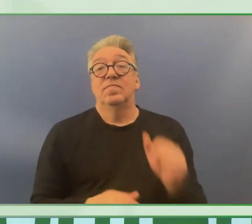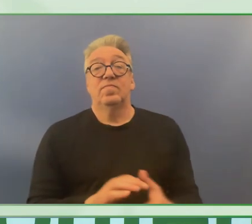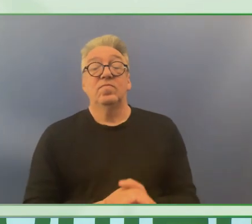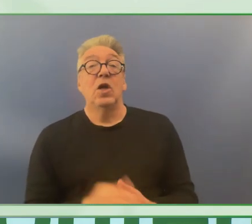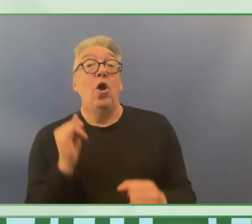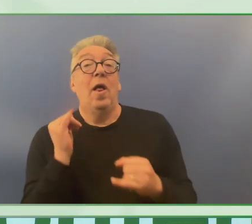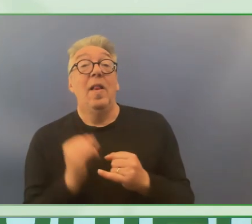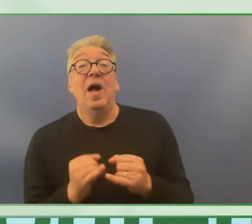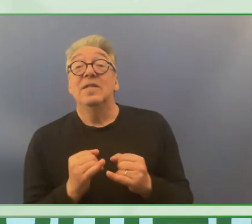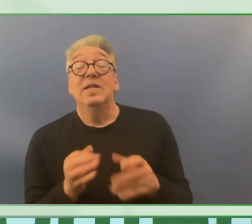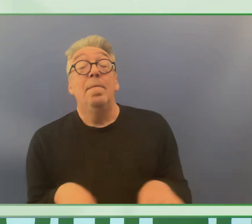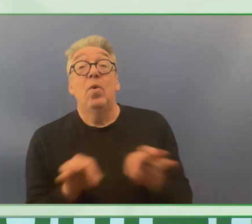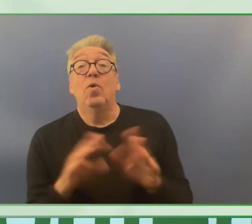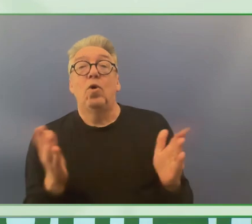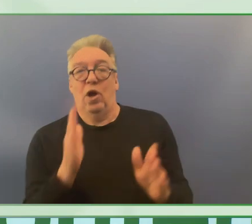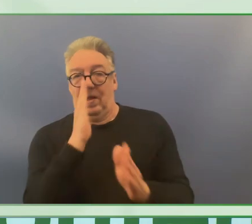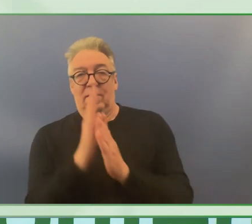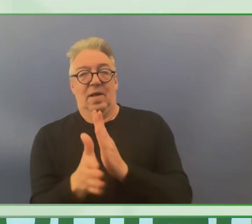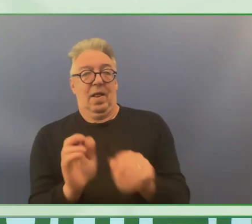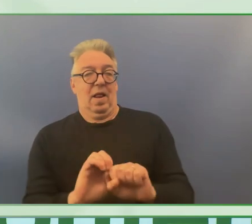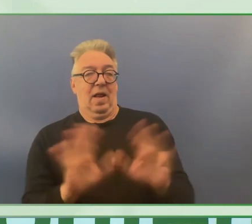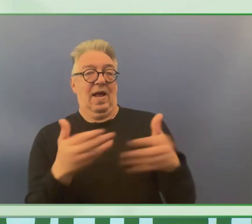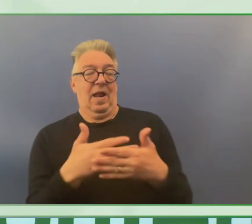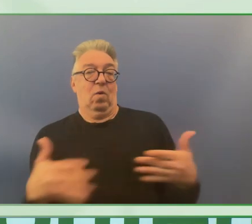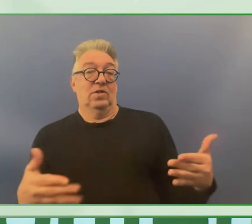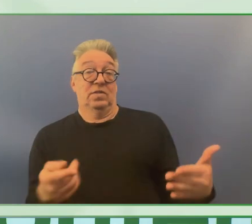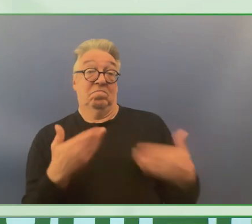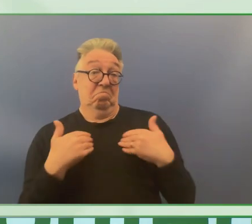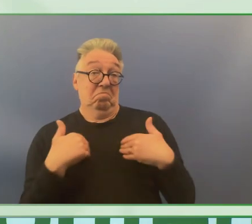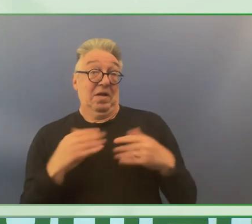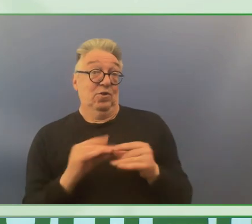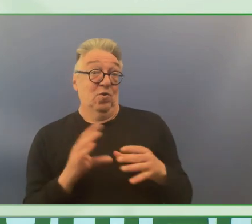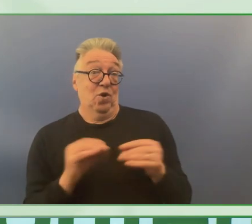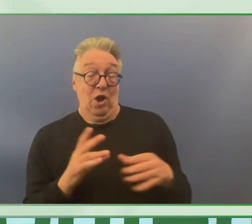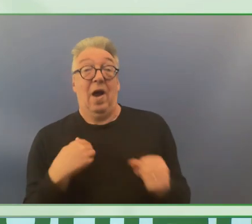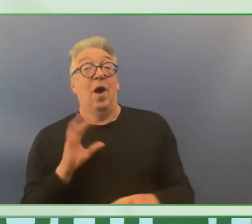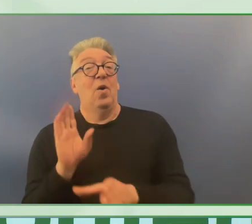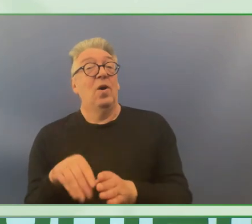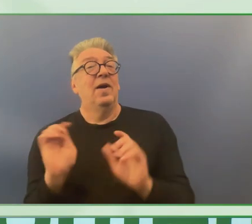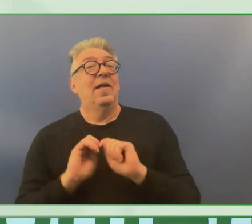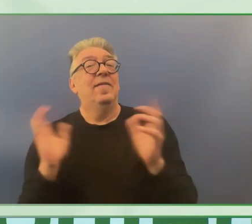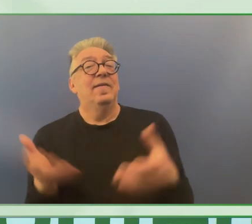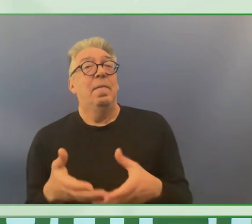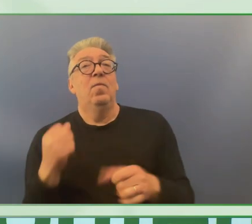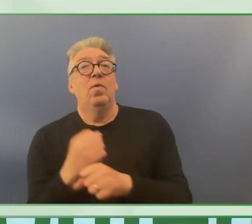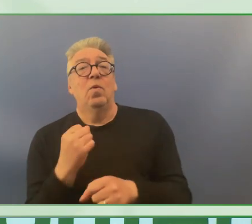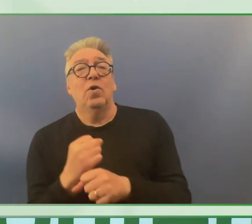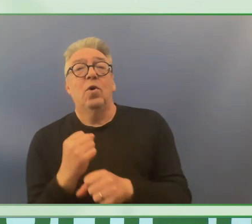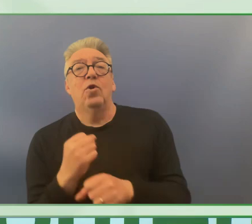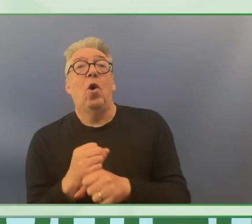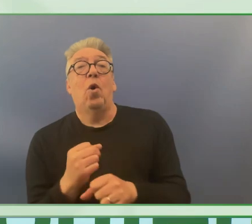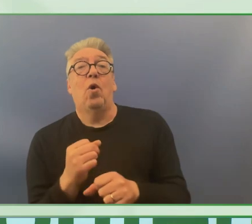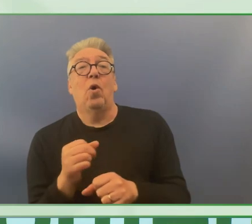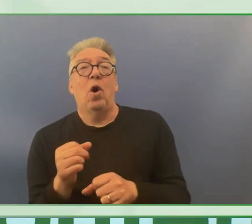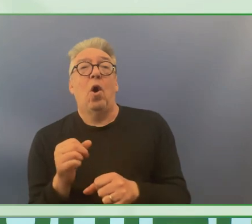language. And this is a personal story. I was part of the team who was working on testing Word Copilot in the very early days,